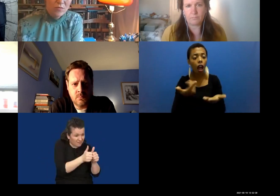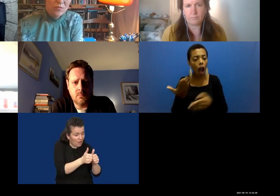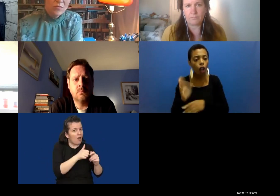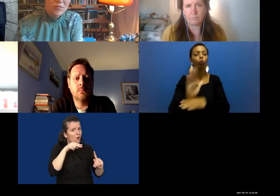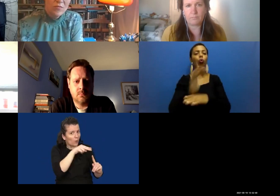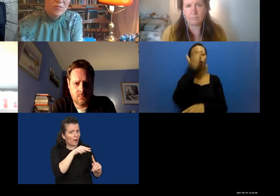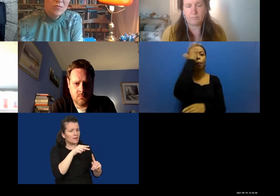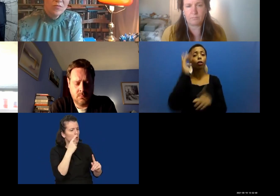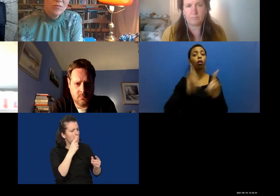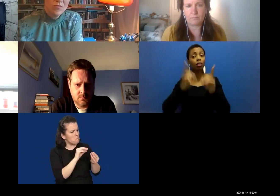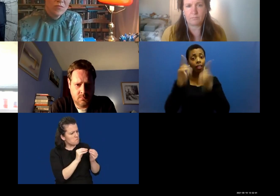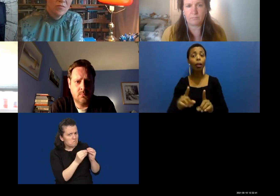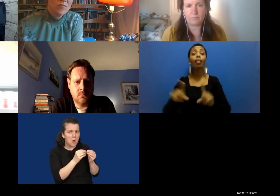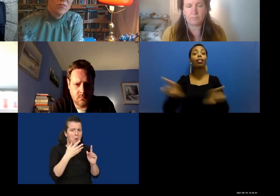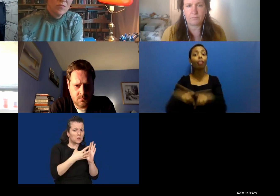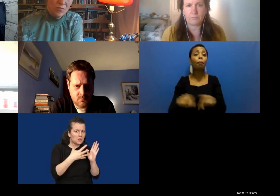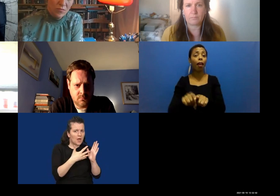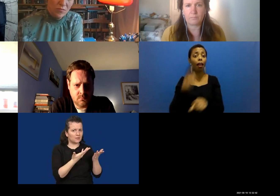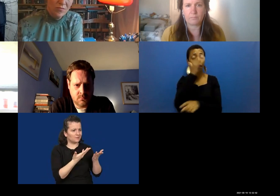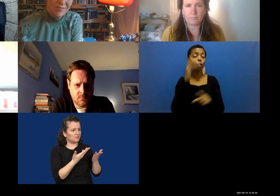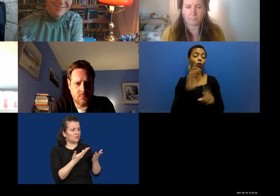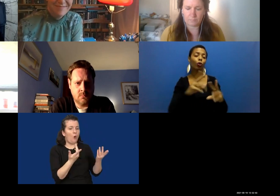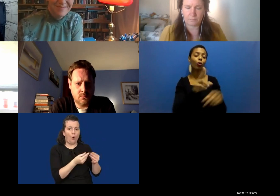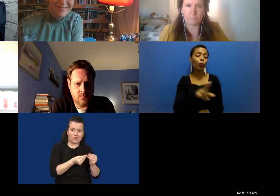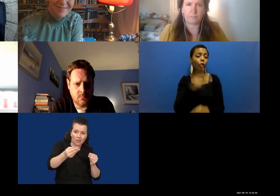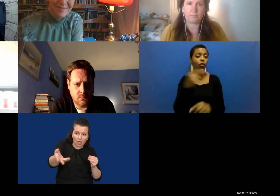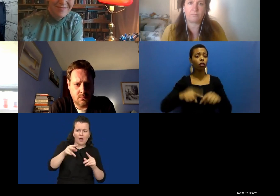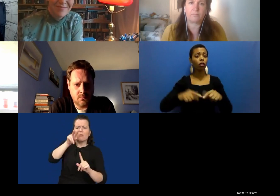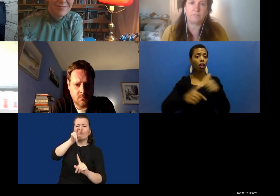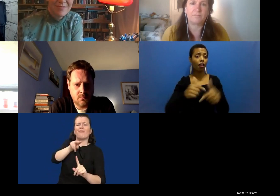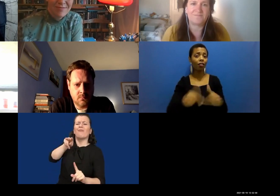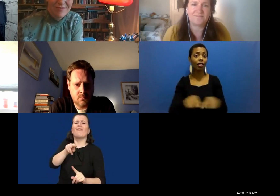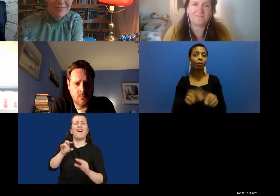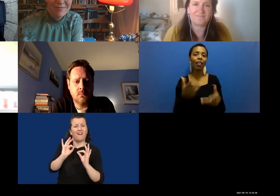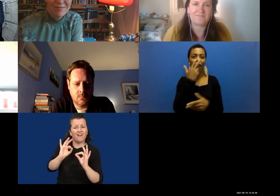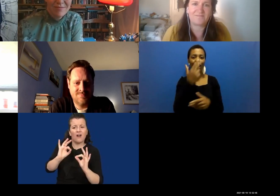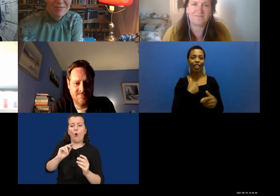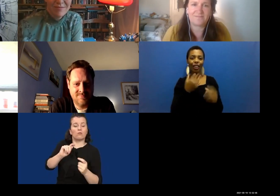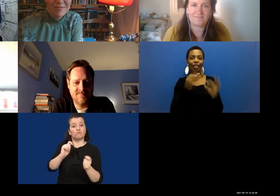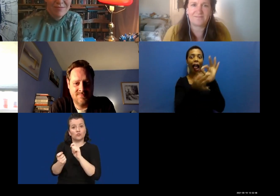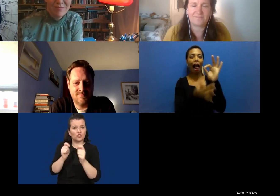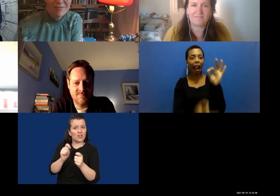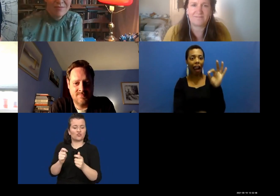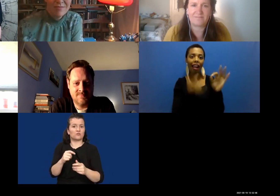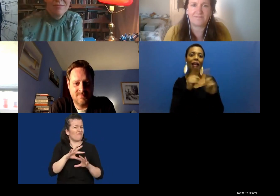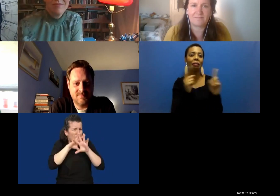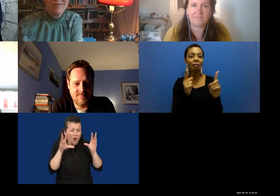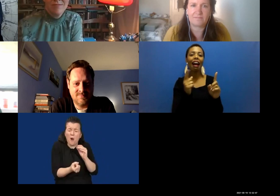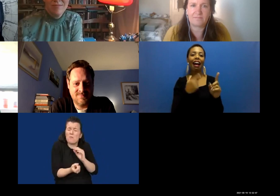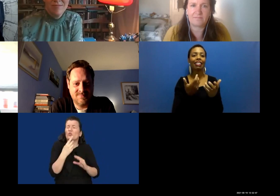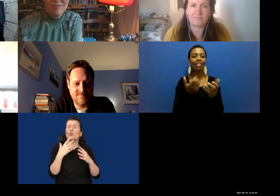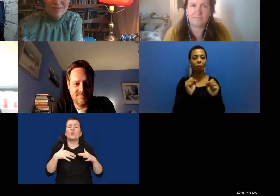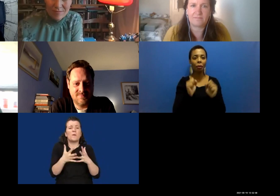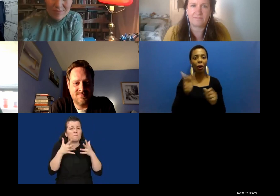users of these services. So I think I've probably spoken quite a lot, but I'll stop there, but happy to continue that or to take